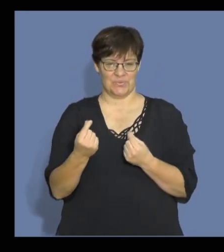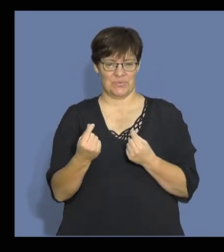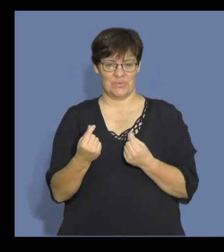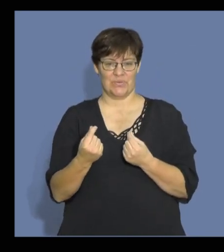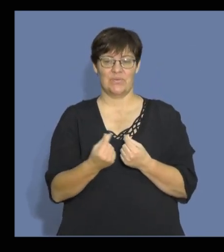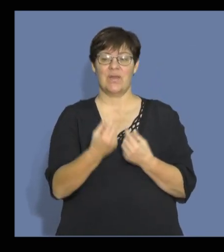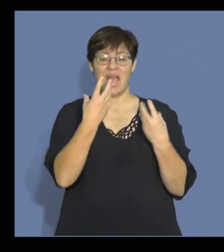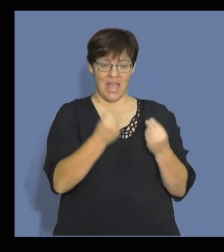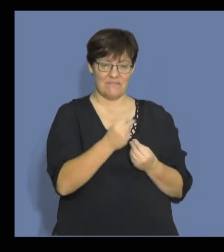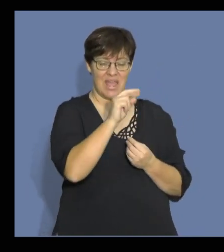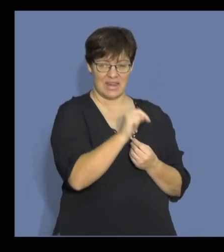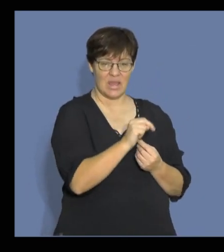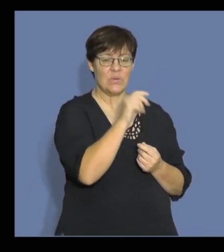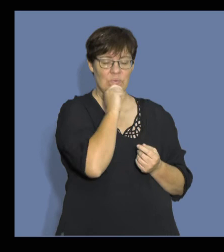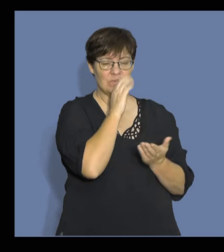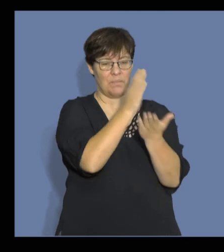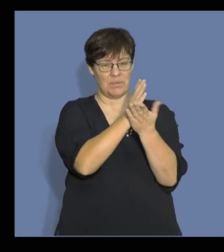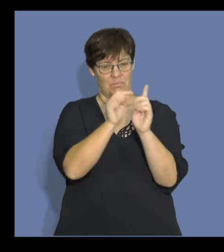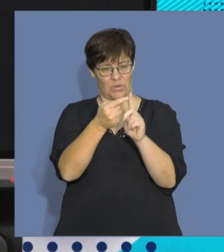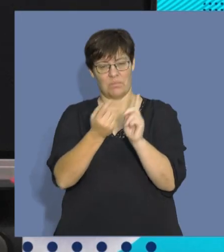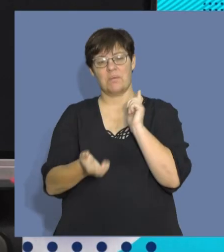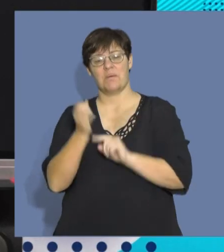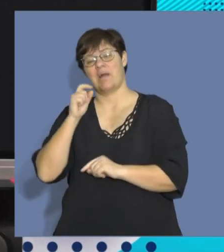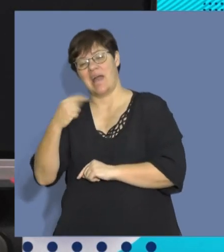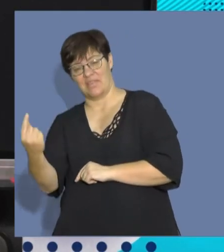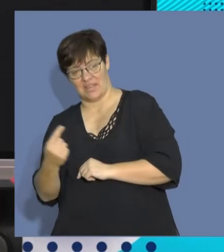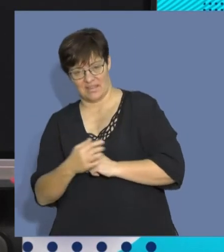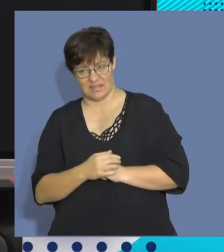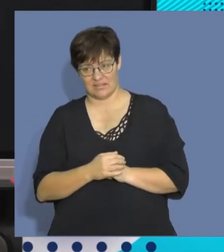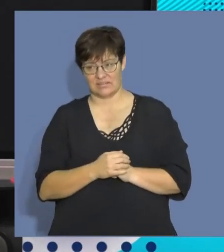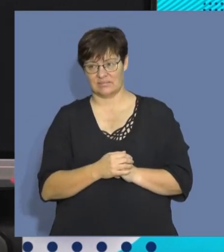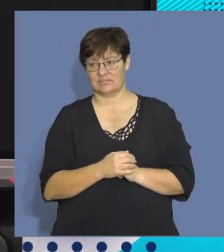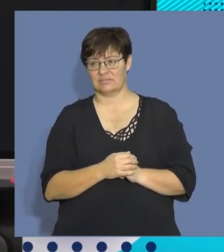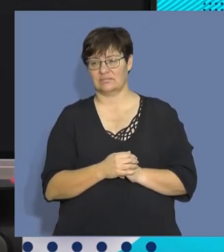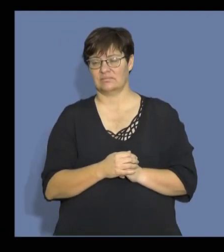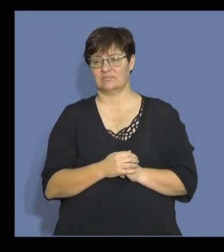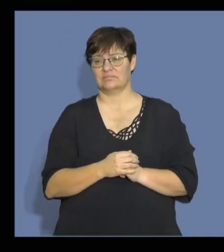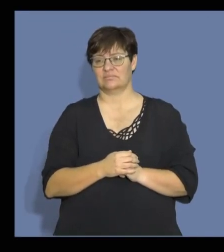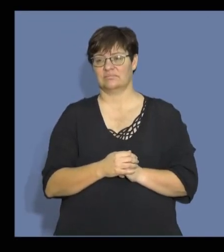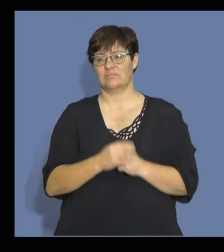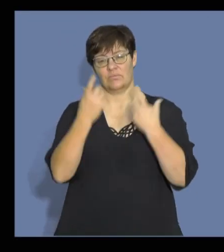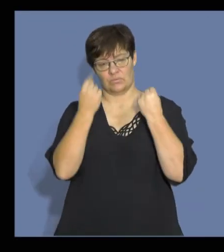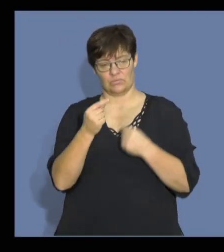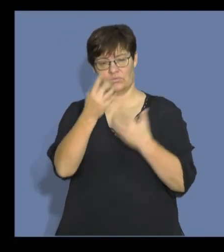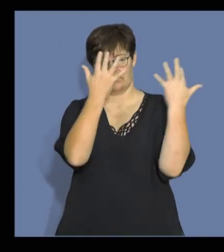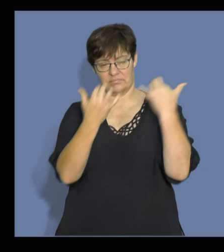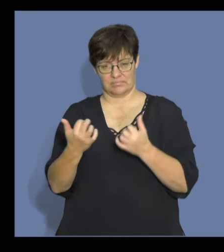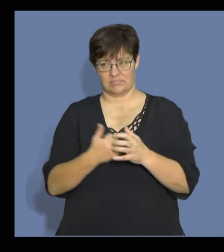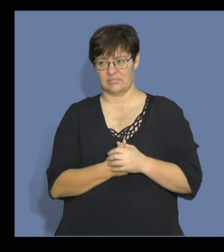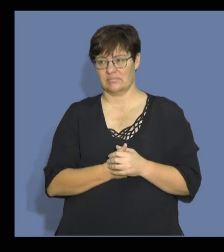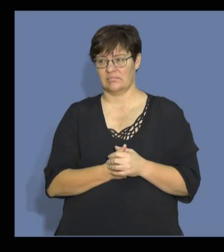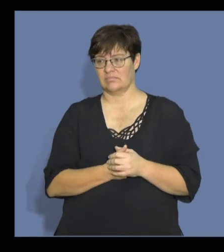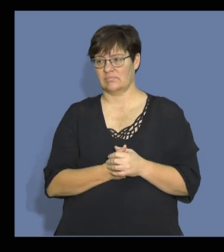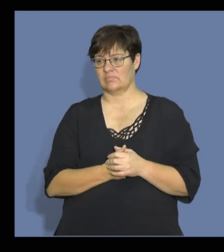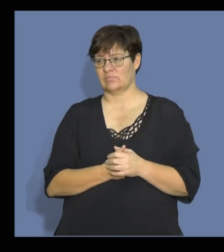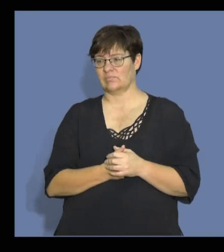where I had the endpoint, I used the midpoint to find the other endpoint. And so let's do that.